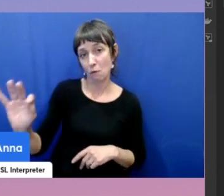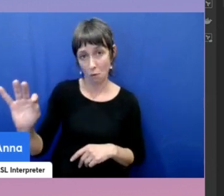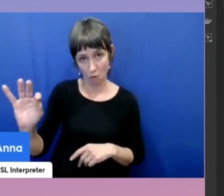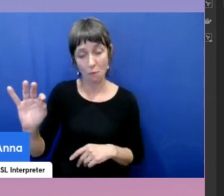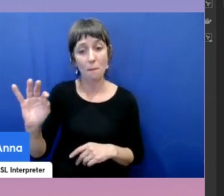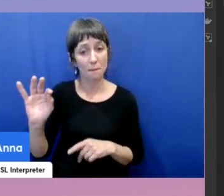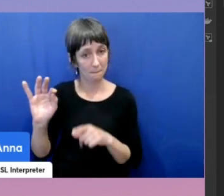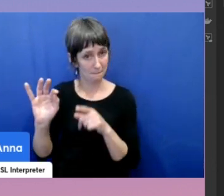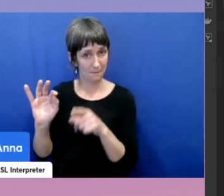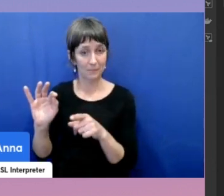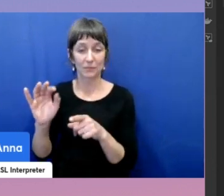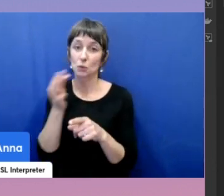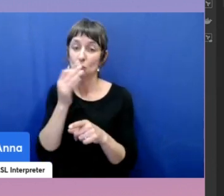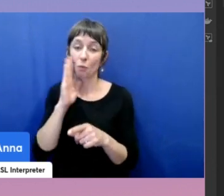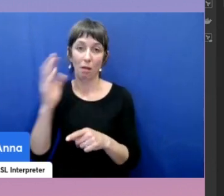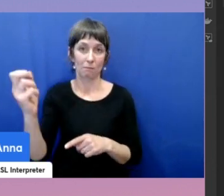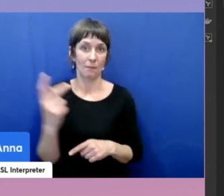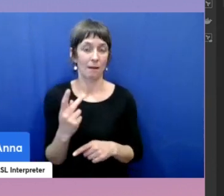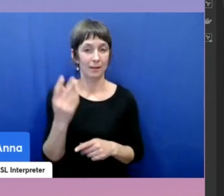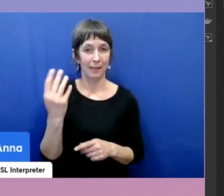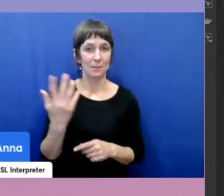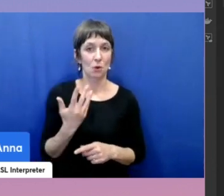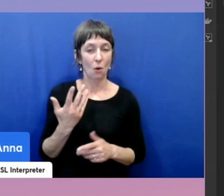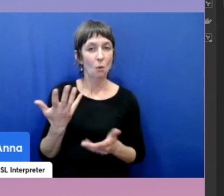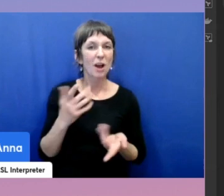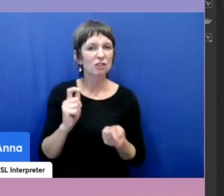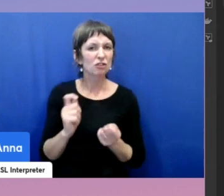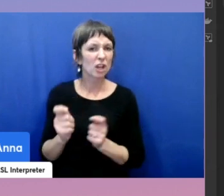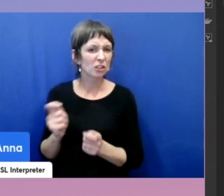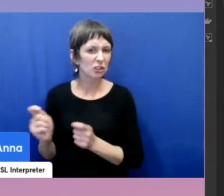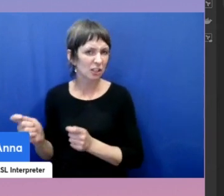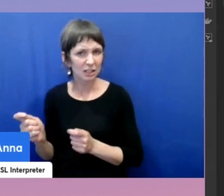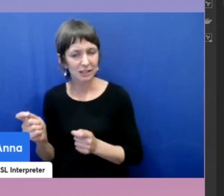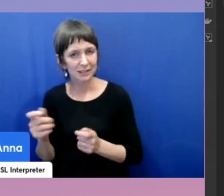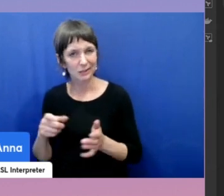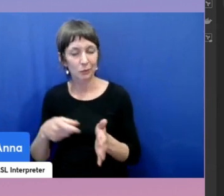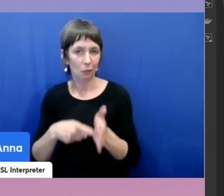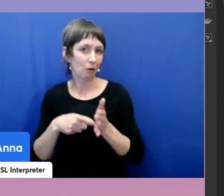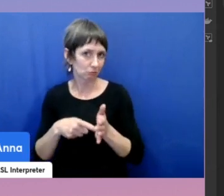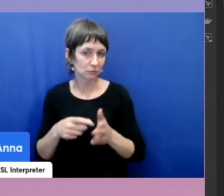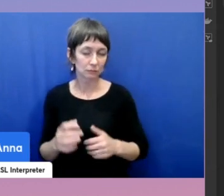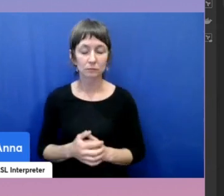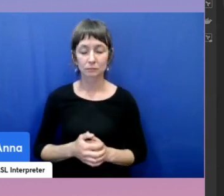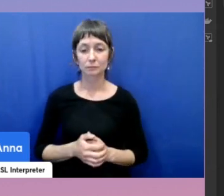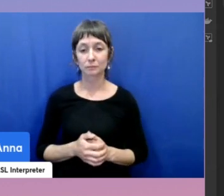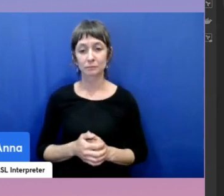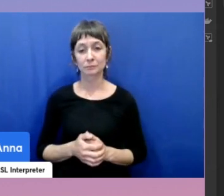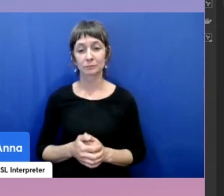and it's going to come back and let me know what changes are necessary.